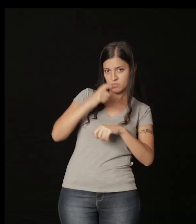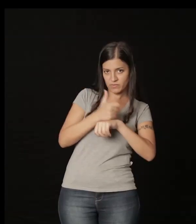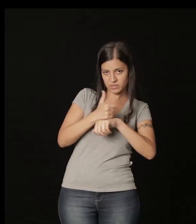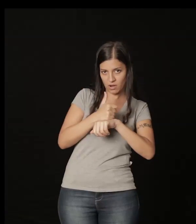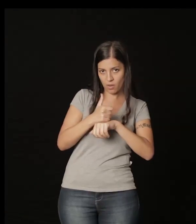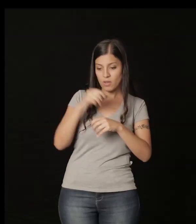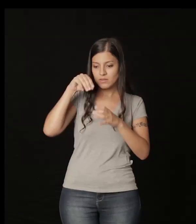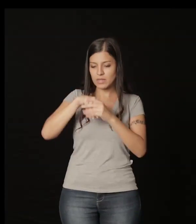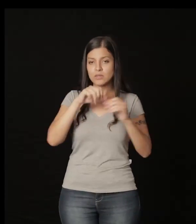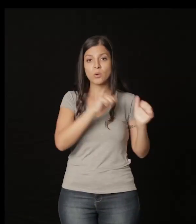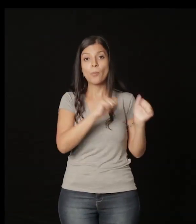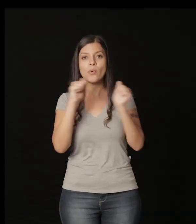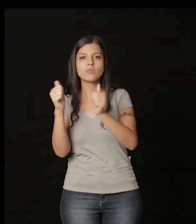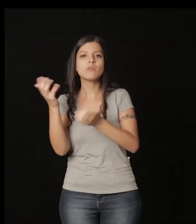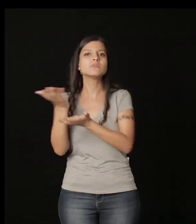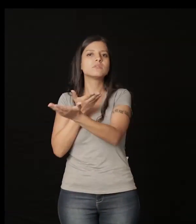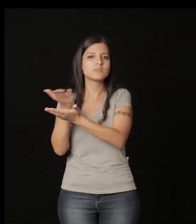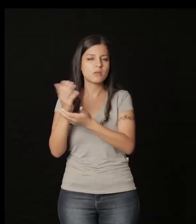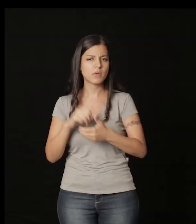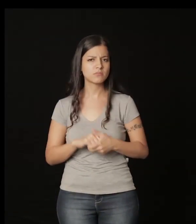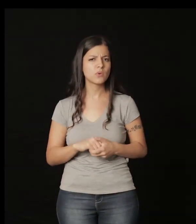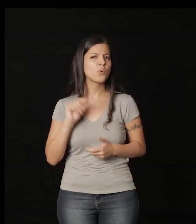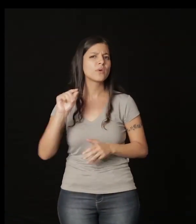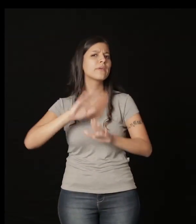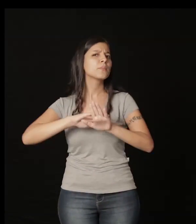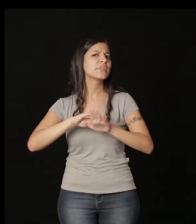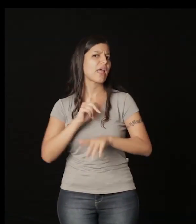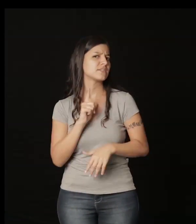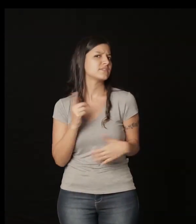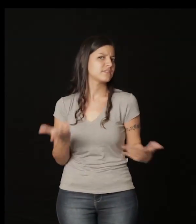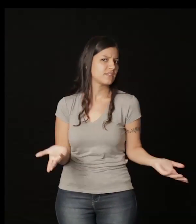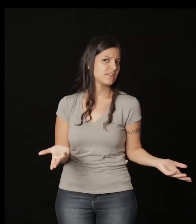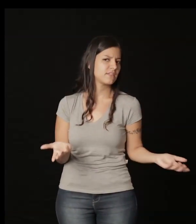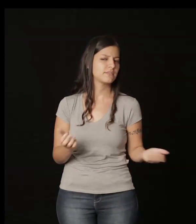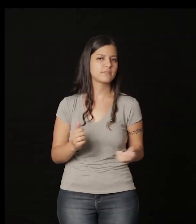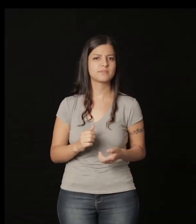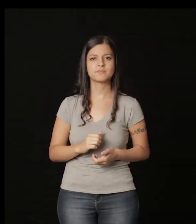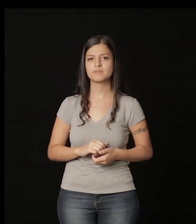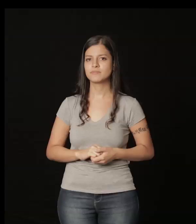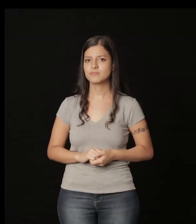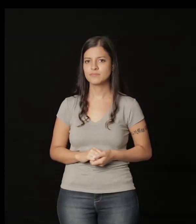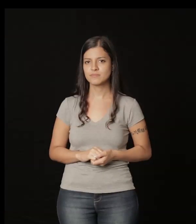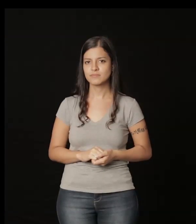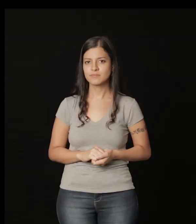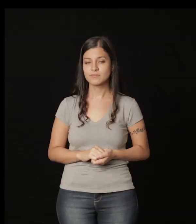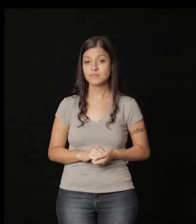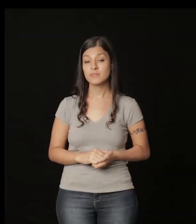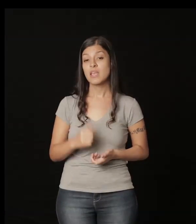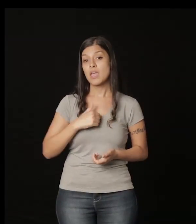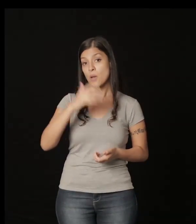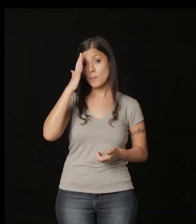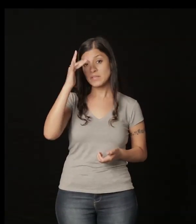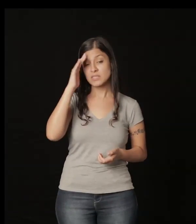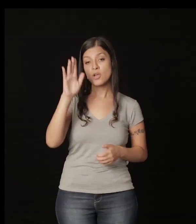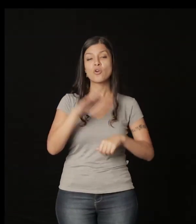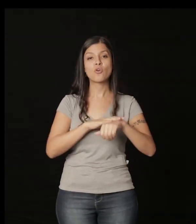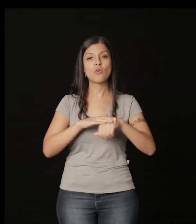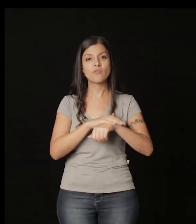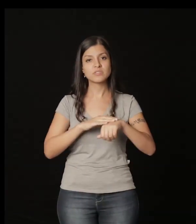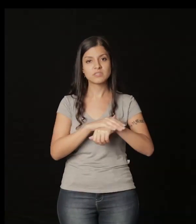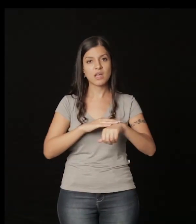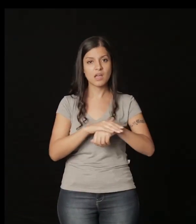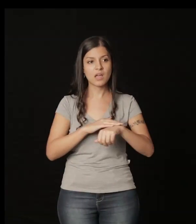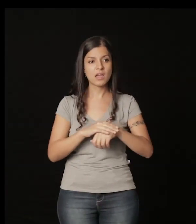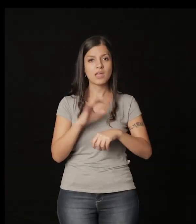de um sistema de poder. Quais são os mecanismos envolvidos? Aí eu pensei na gente conversar um pouco sobre